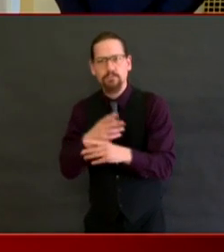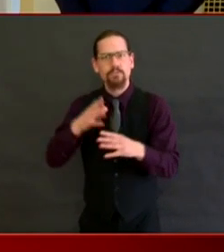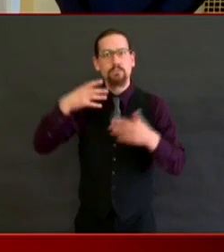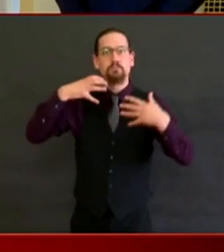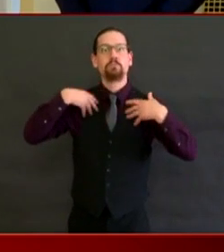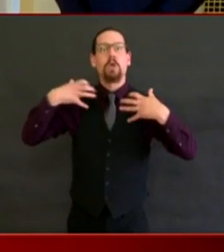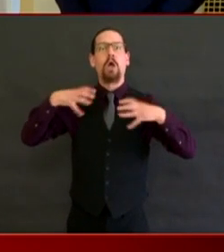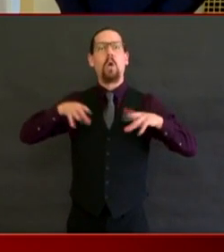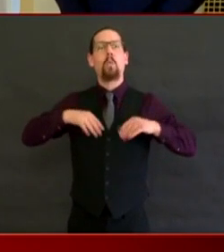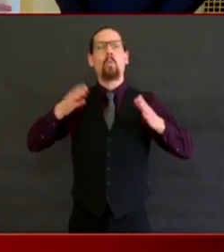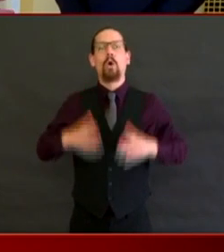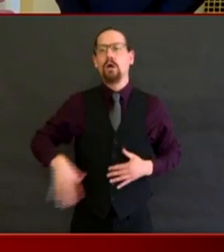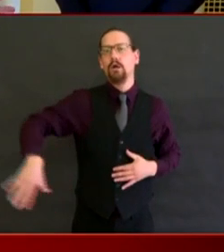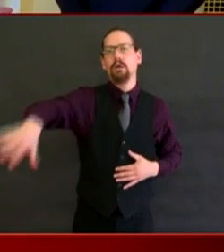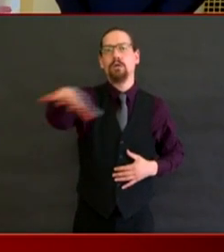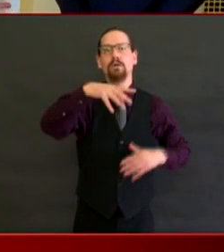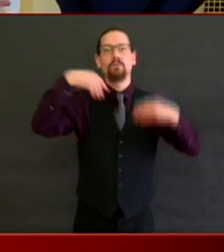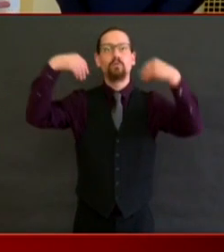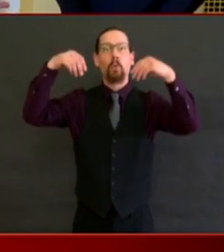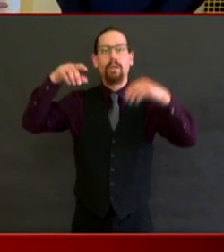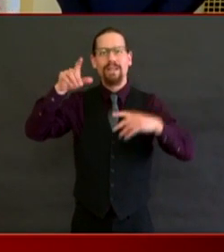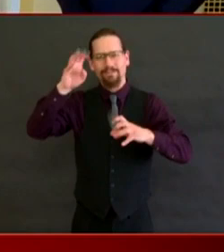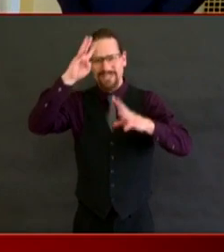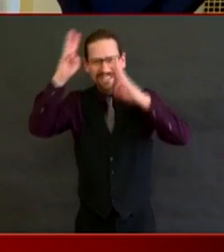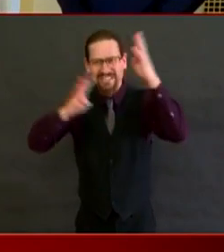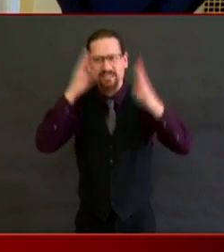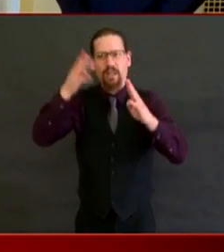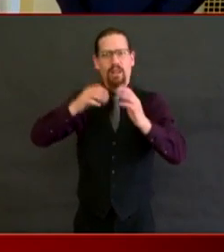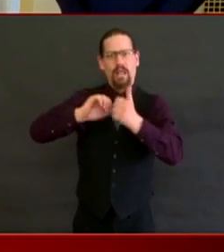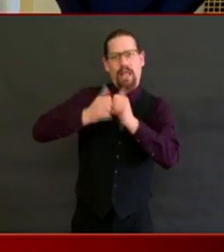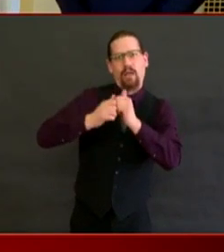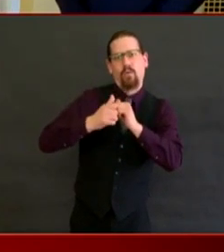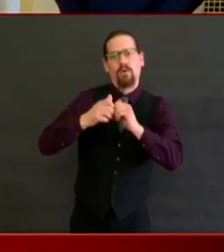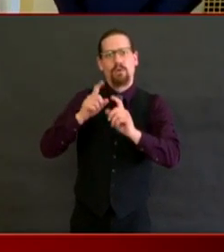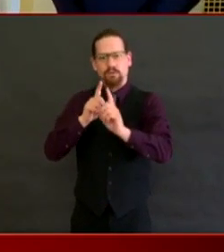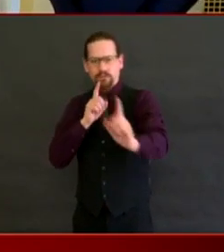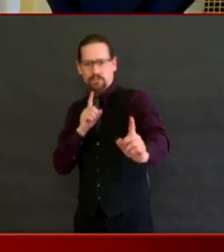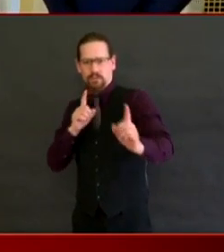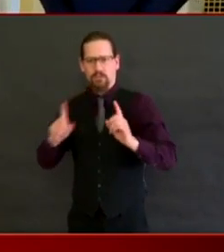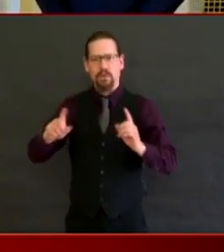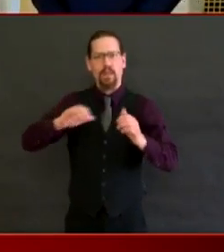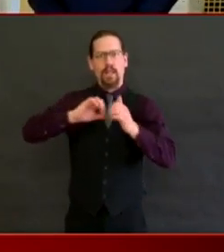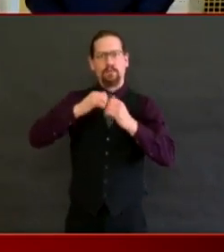keep people far enough apart when they're shopping. Thank you, Governor. Thank you. Have a good day. You.